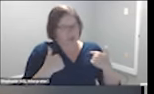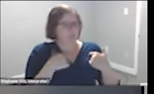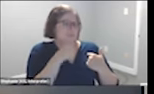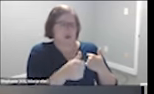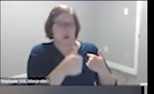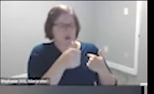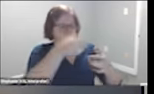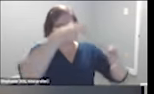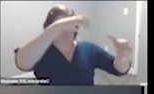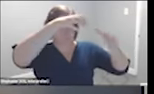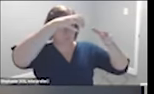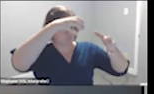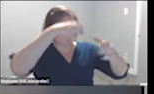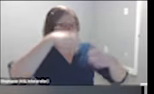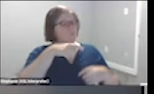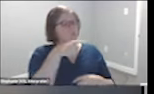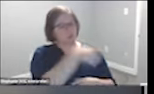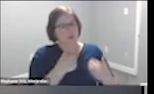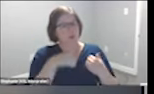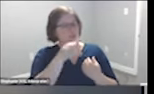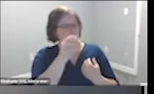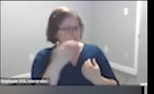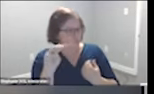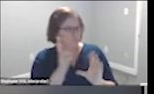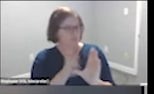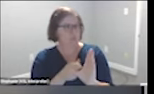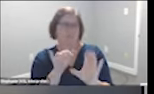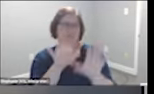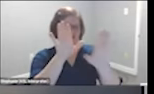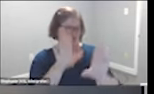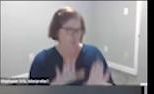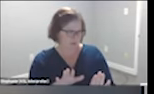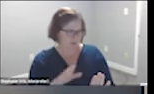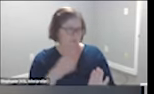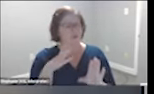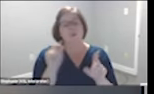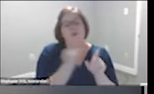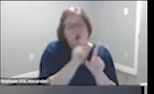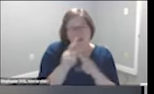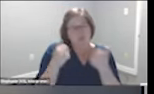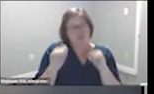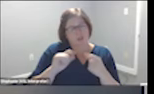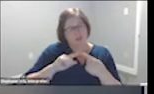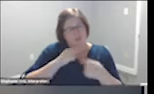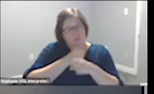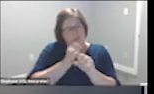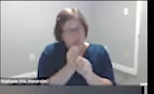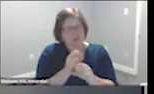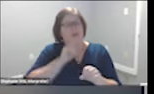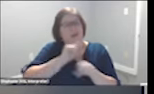via Zoom is great. Also trying to make actual construction changes. So retrofitting